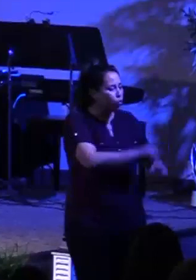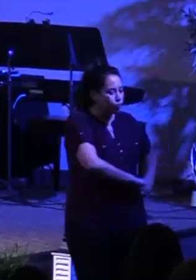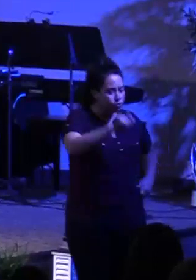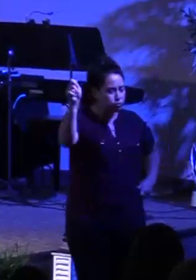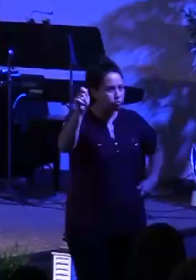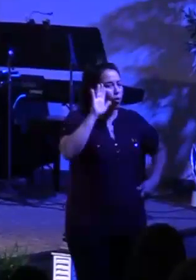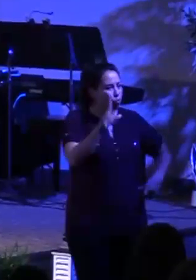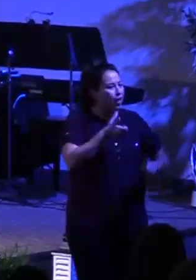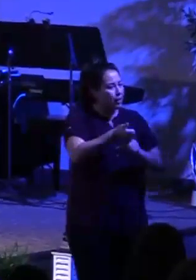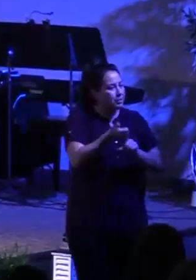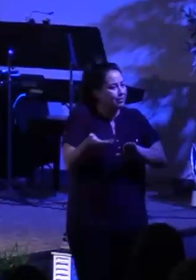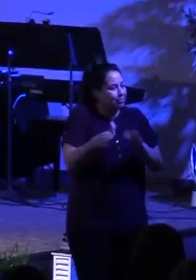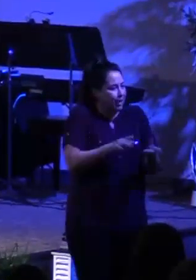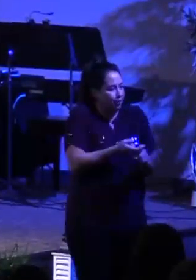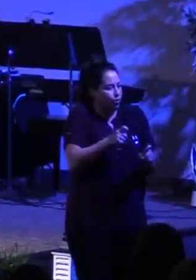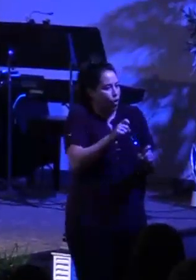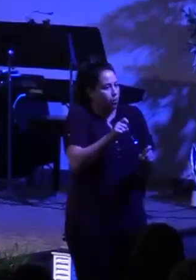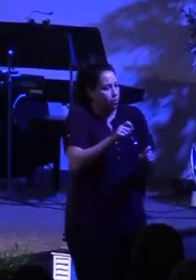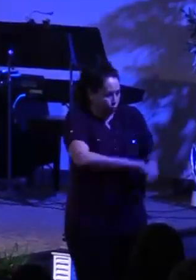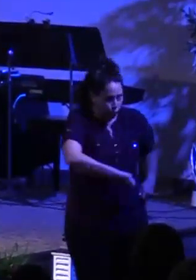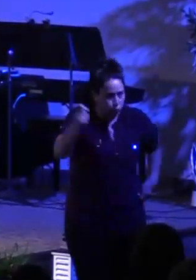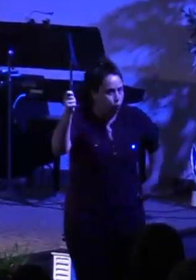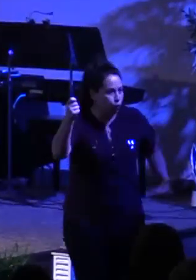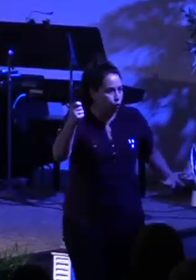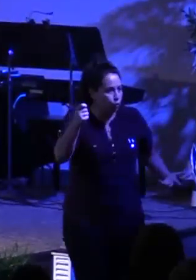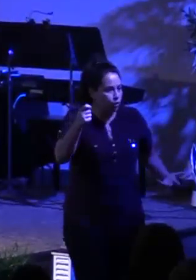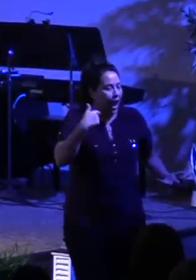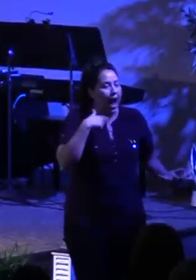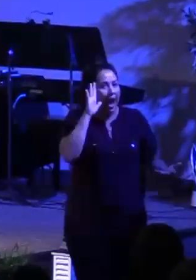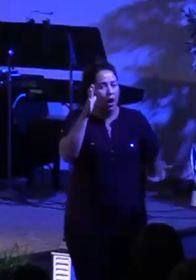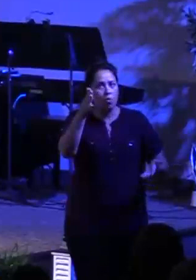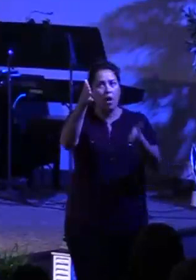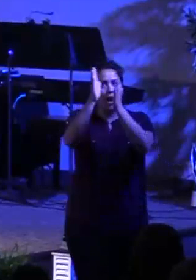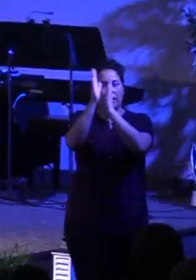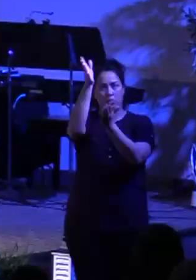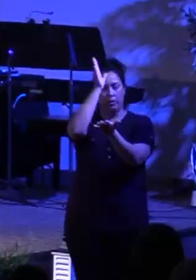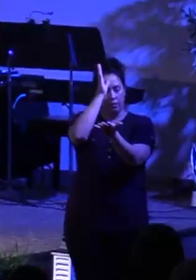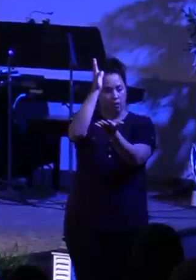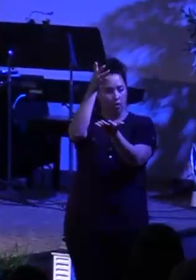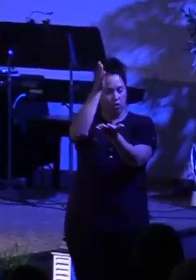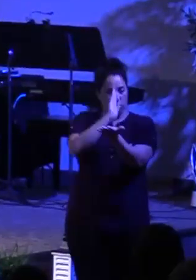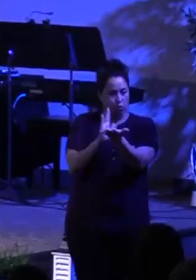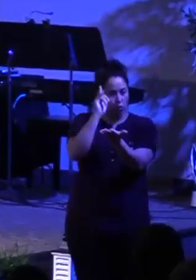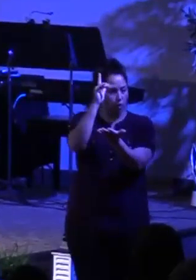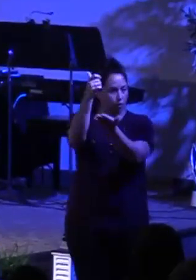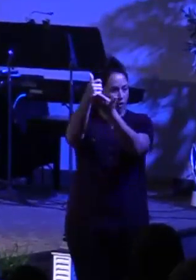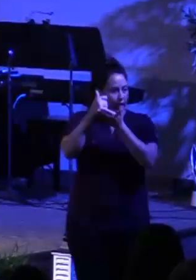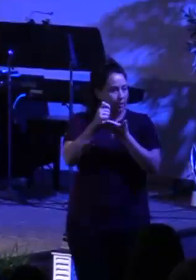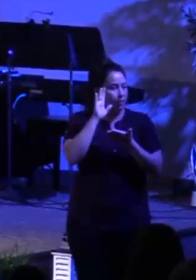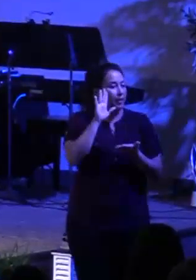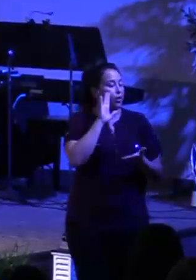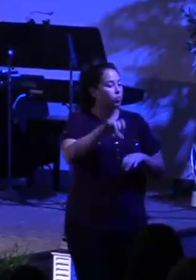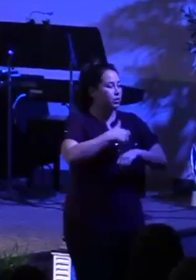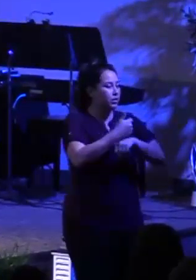sword. Do you think I cannot call my Father, and he will at once put at my disposal more than 12 legions of